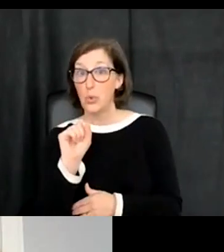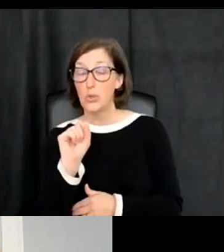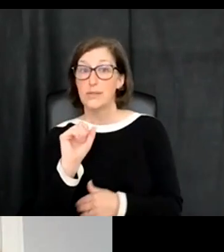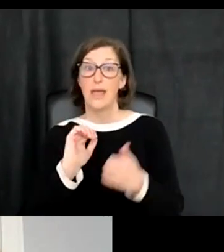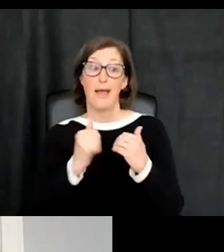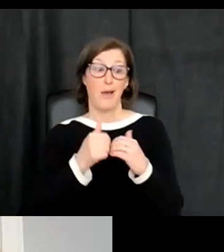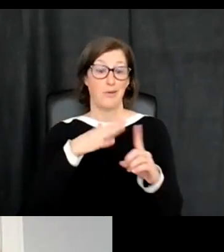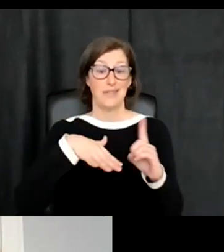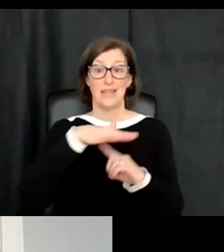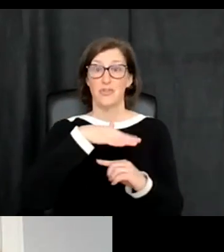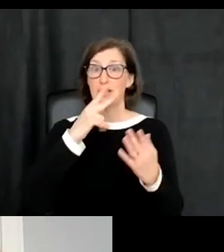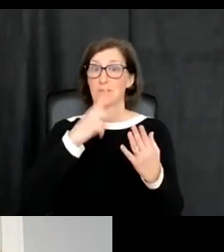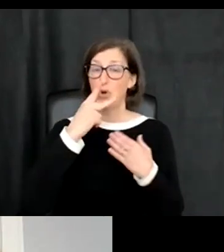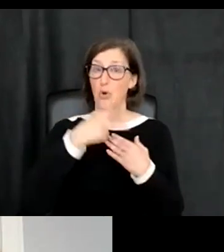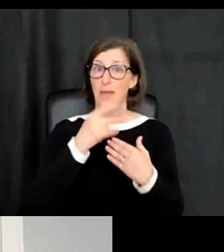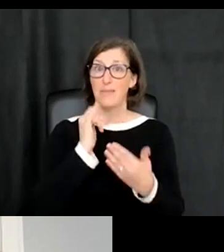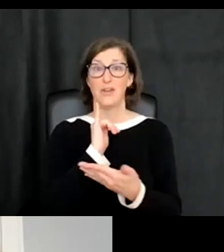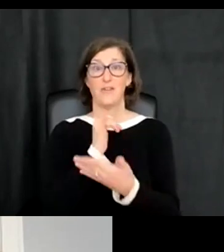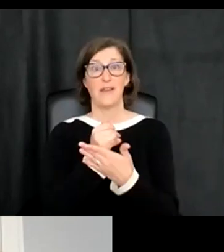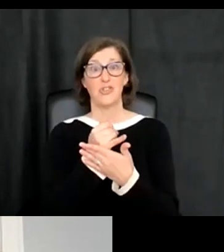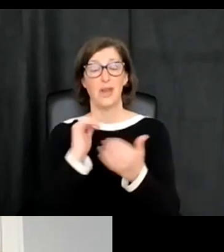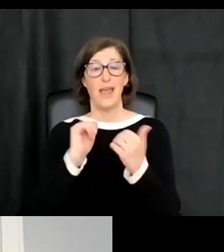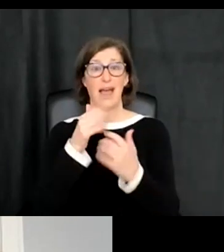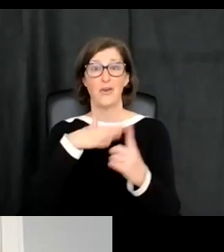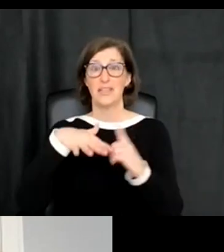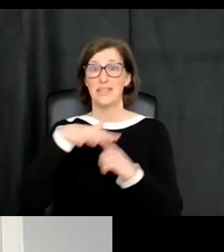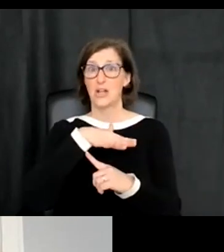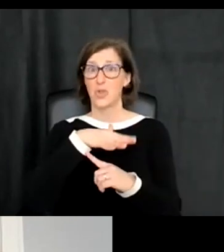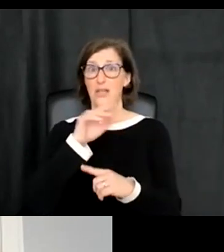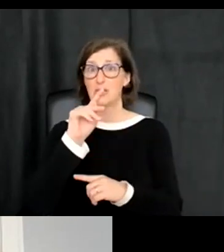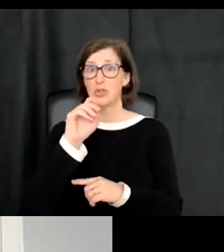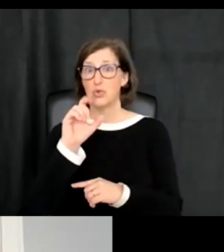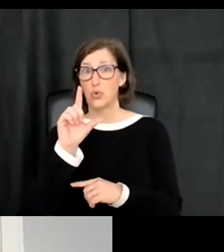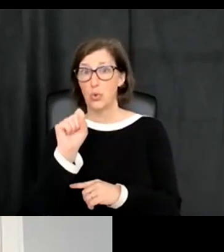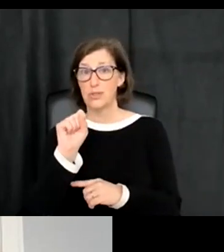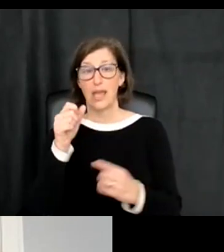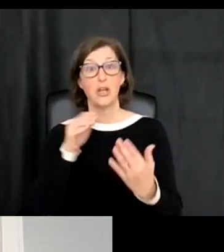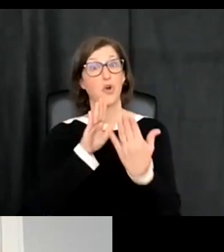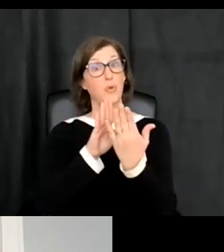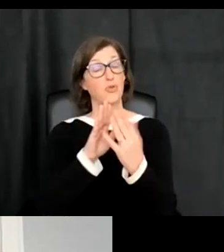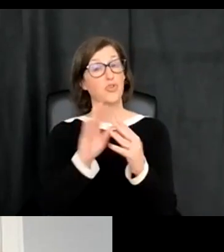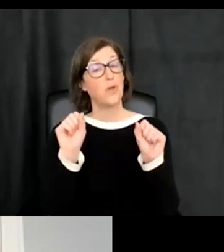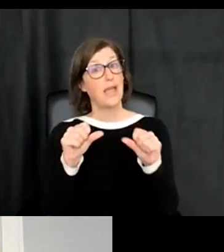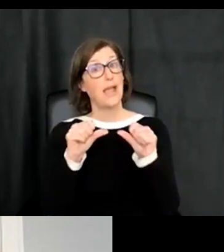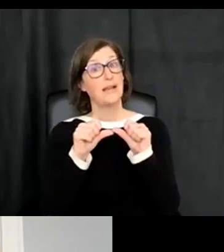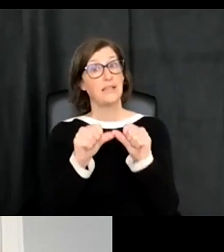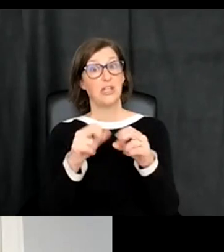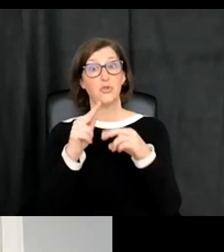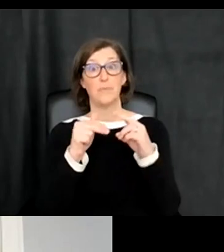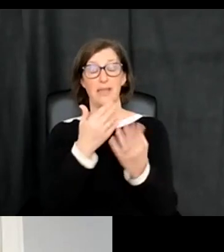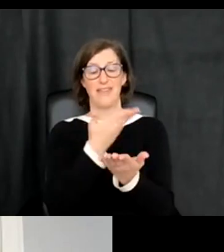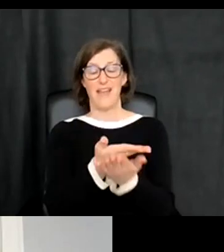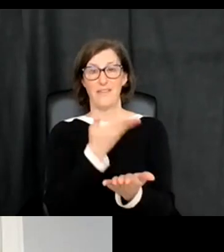contextualize programming and interventions, how we contextualize those tools and our approaches so that we can continue to build the